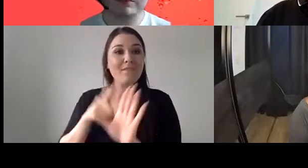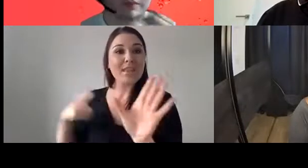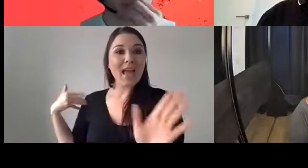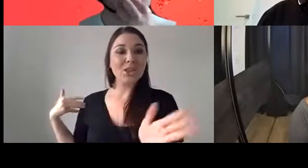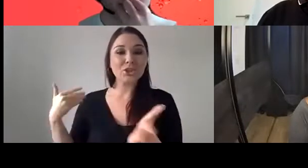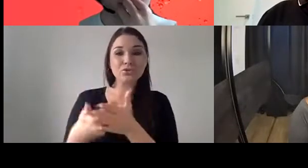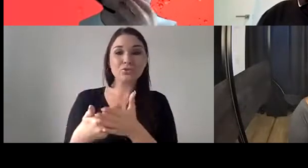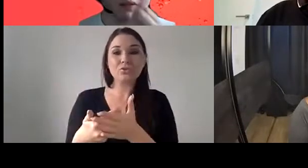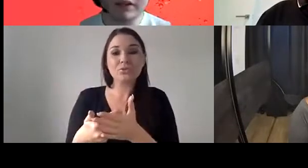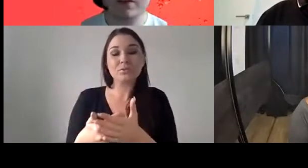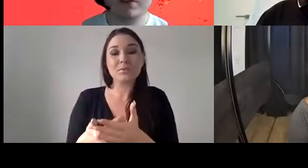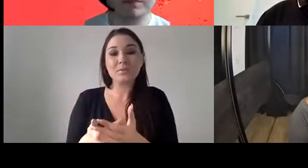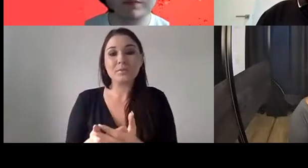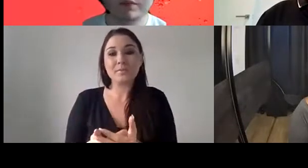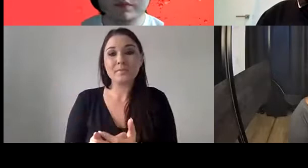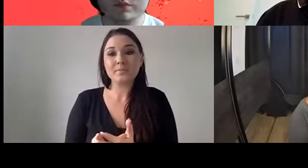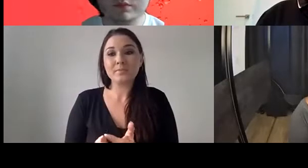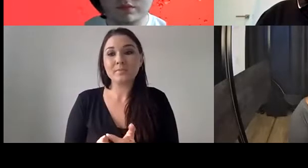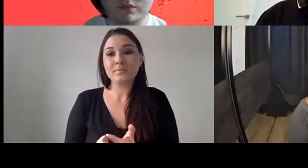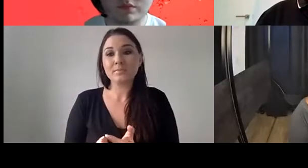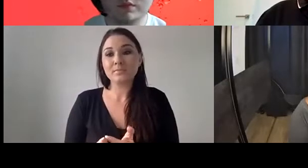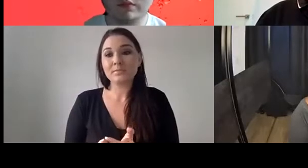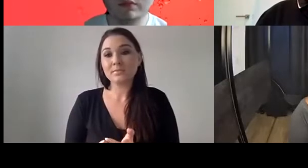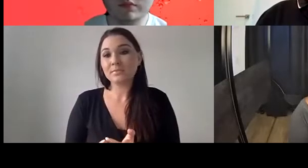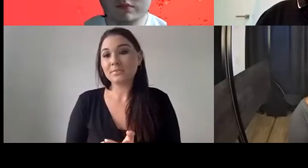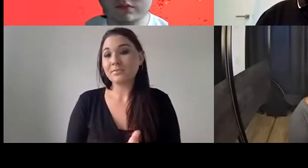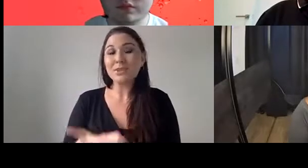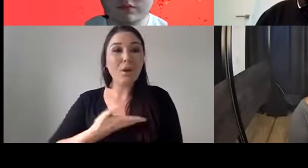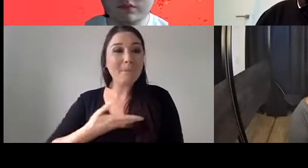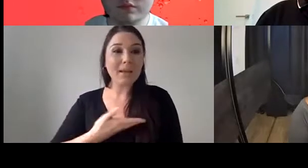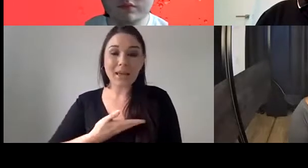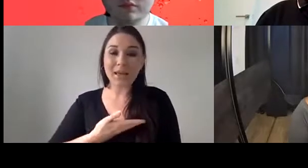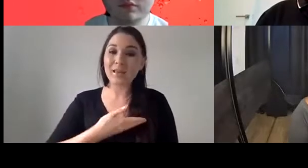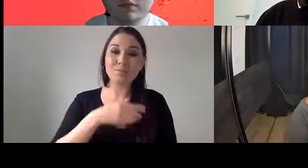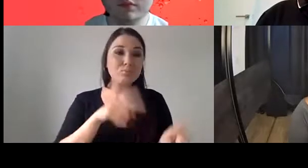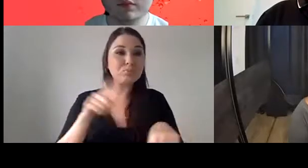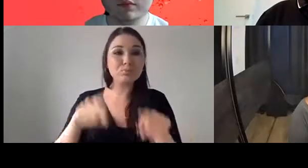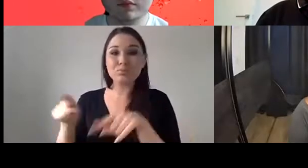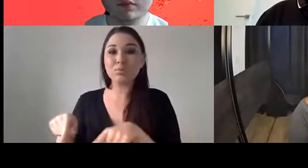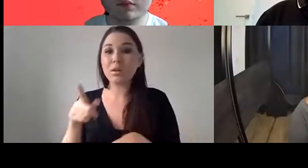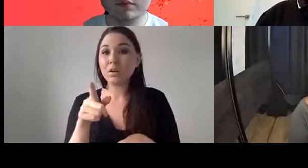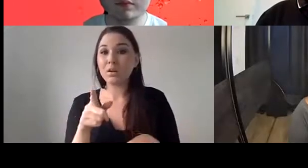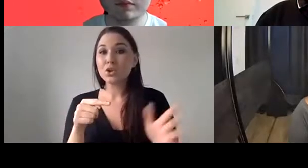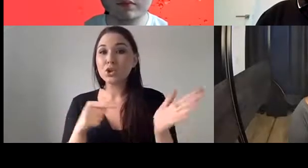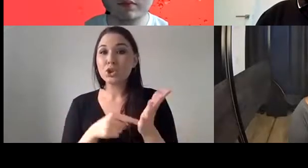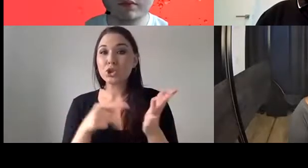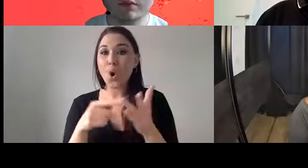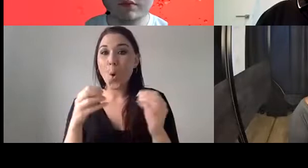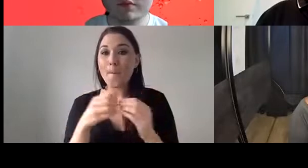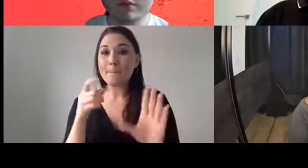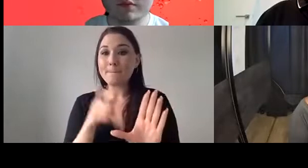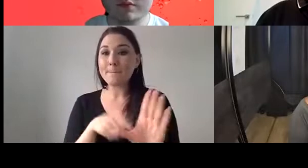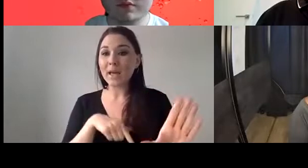over 25 years, and really I'm an exalted company, and even Toby's title